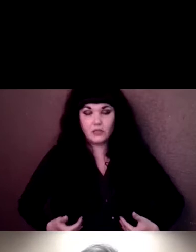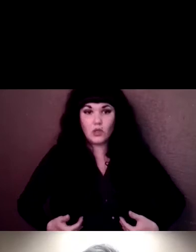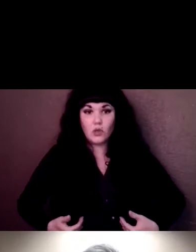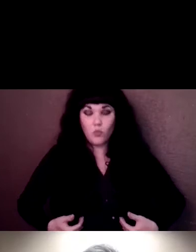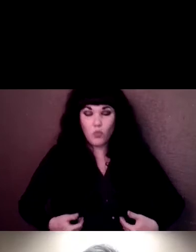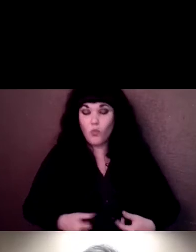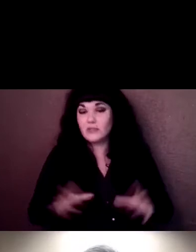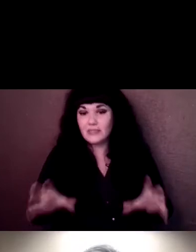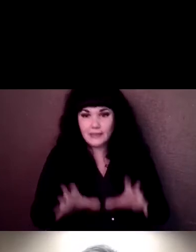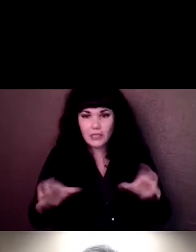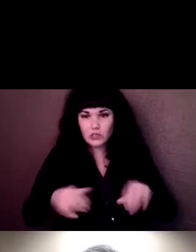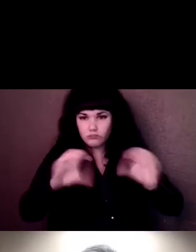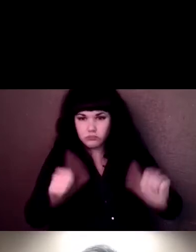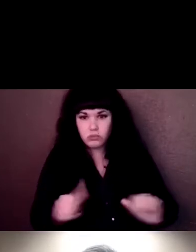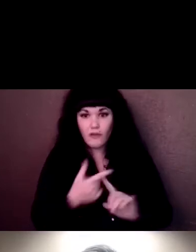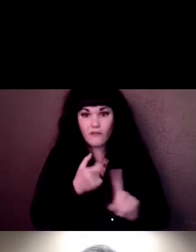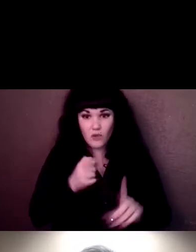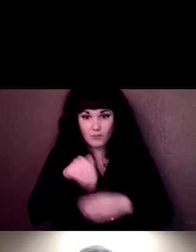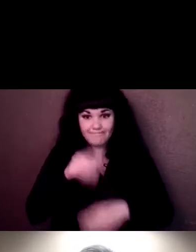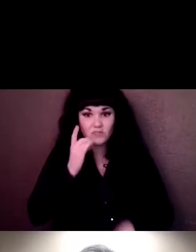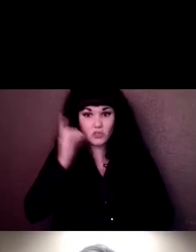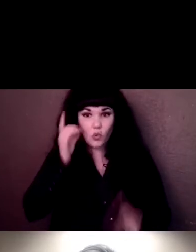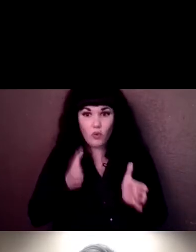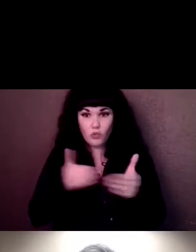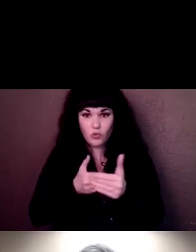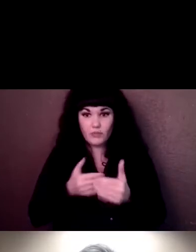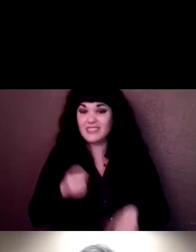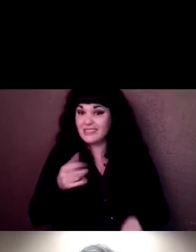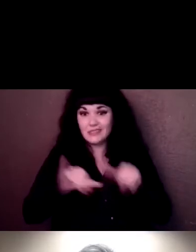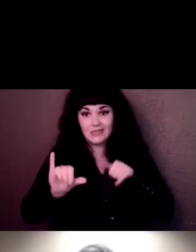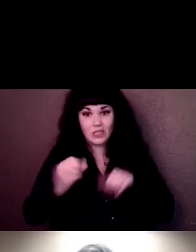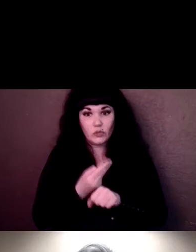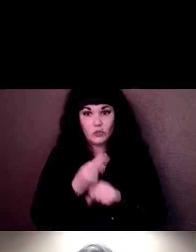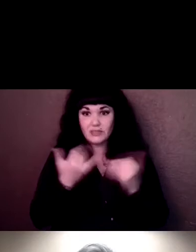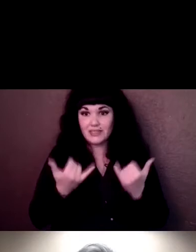room. And he uses it to this day. This is now 10 years later.